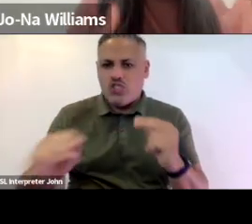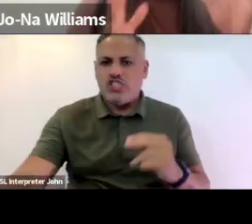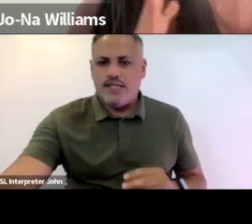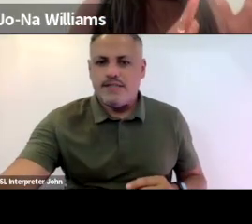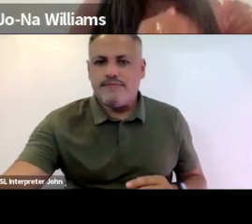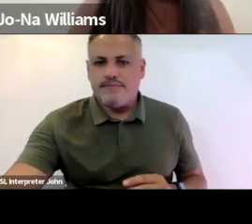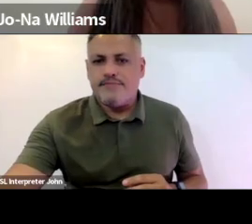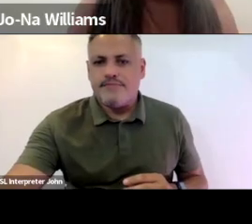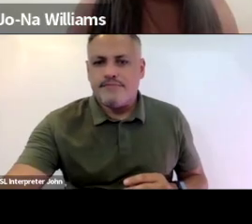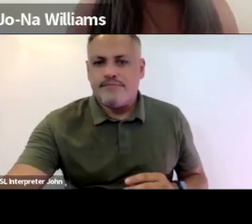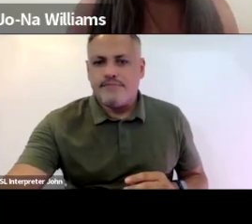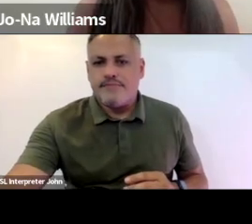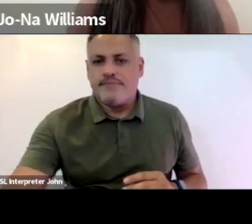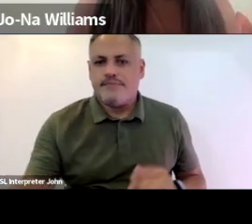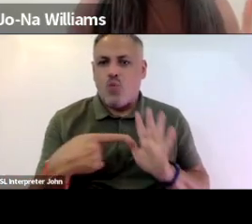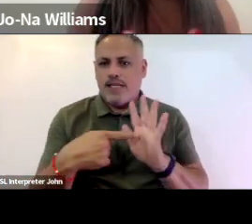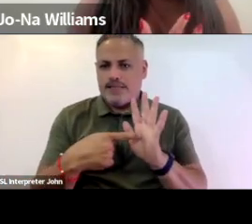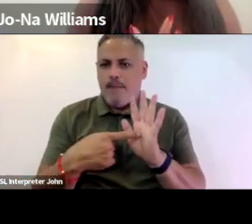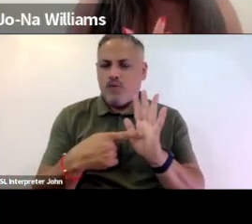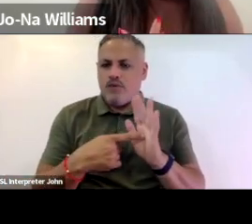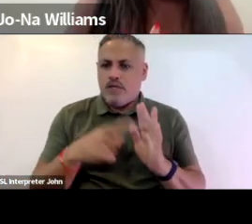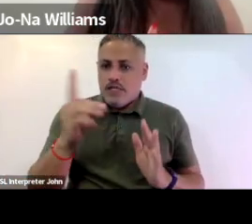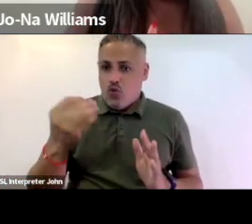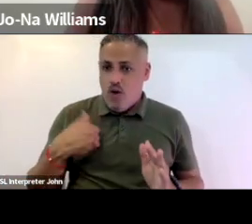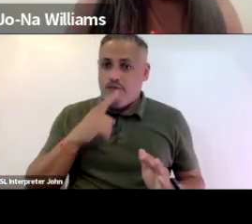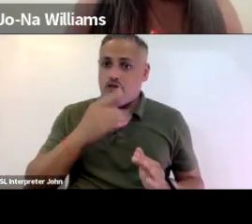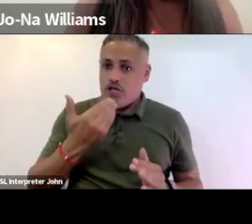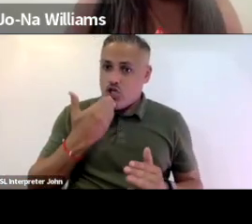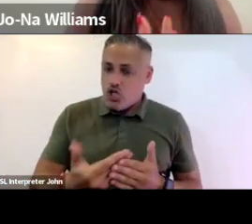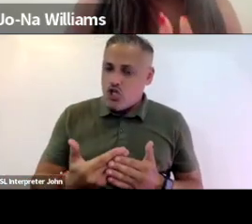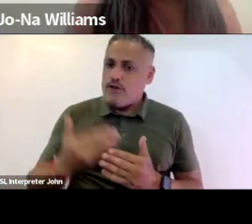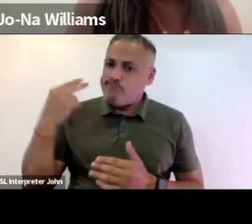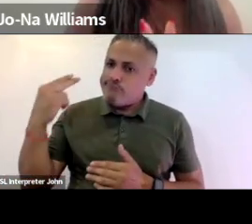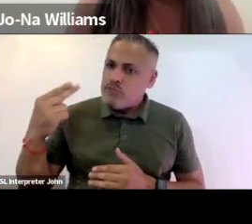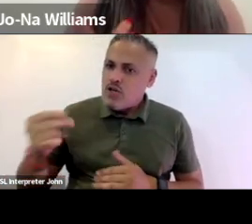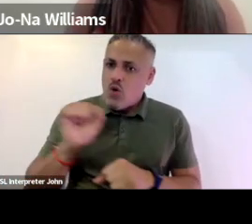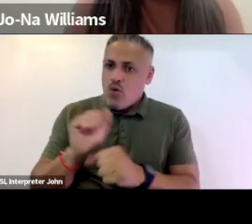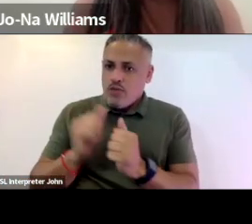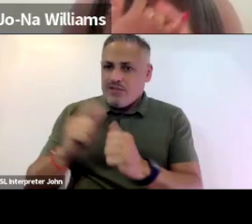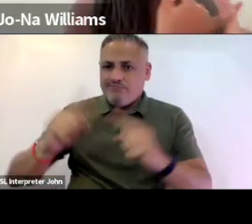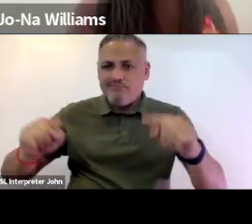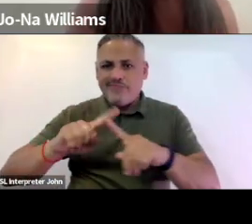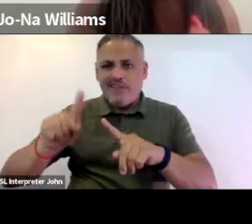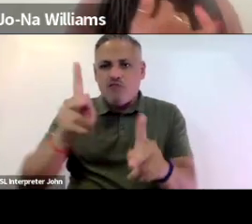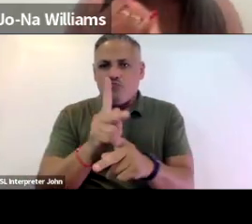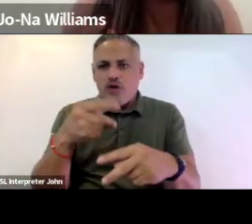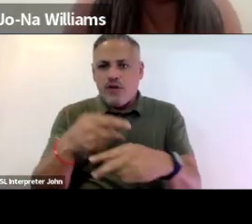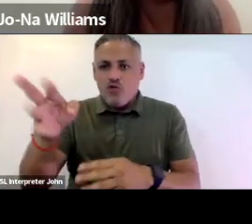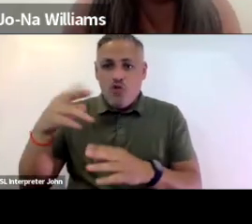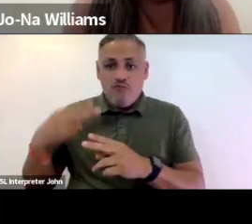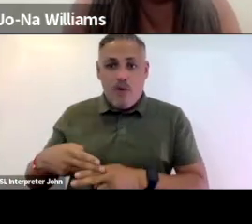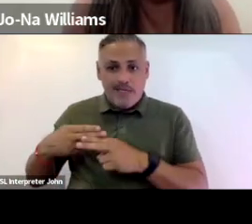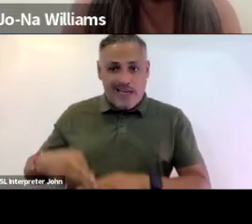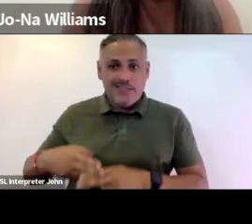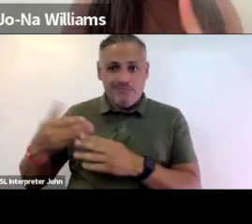negotiation. So an example would be, do you have a really great track record of working with different productions and your reputation